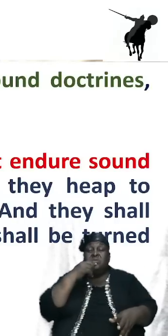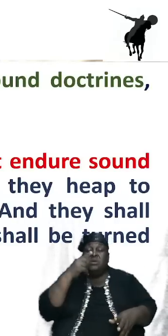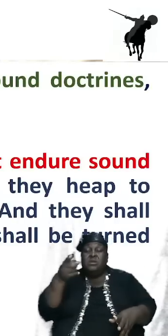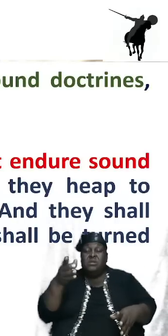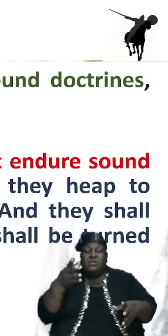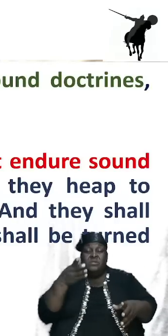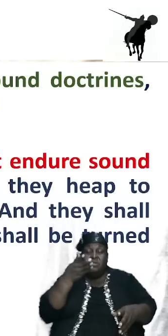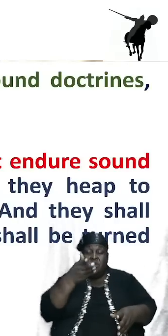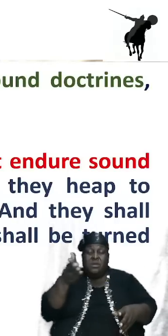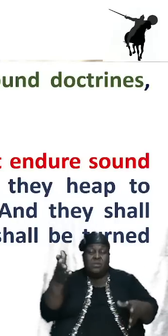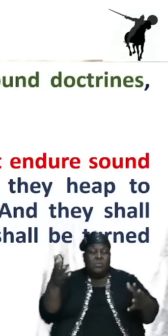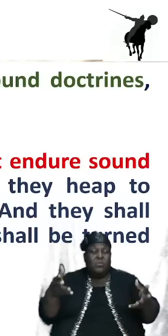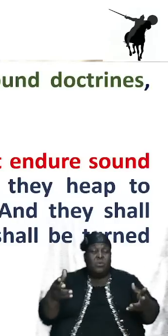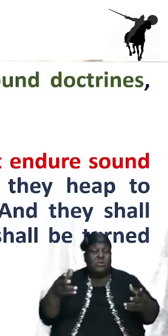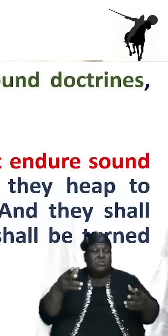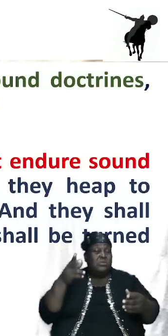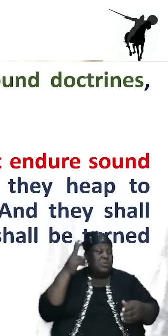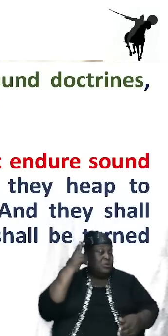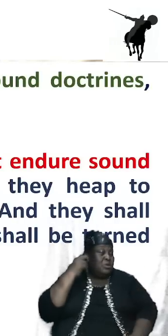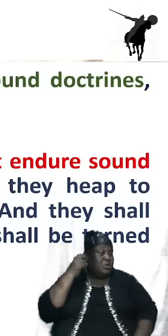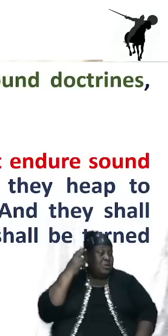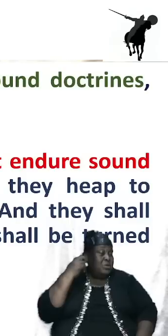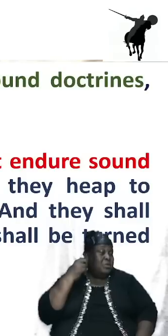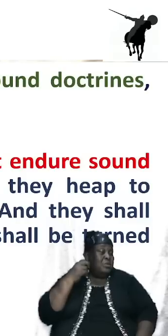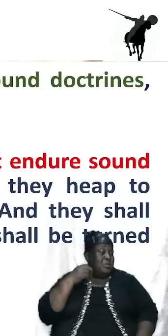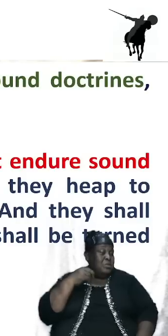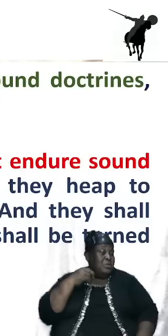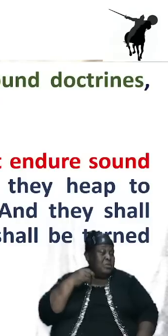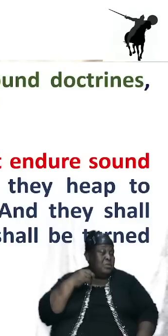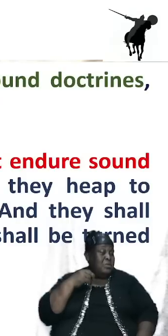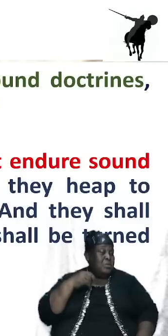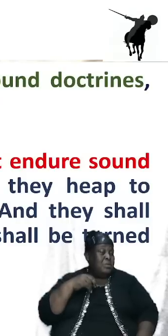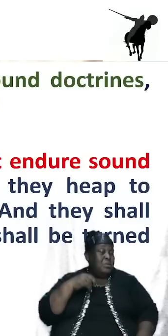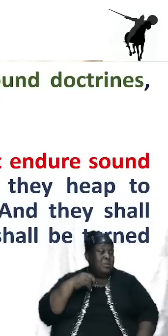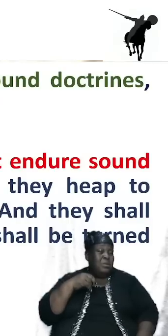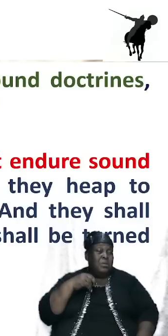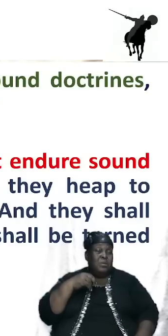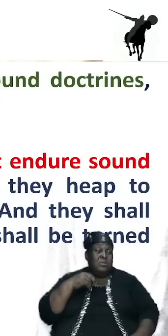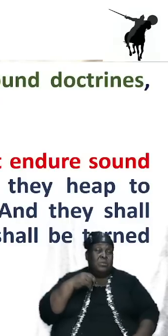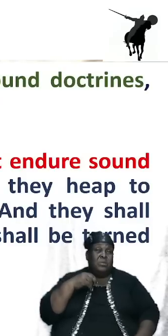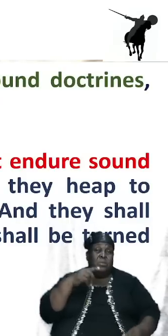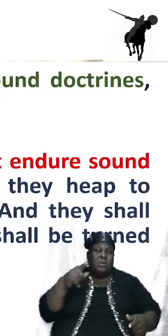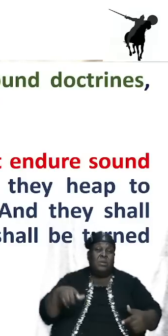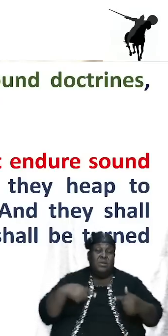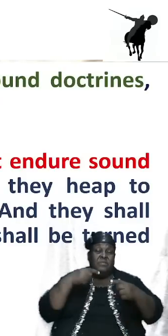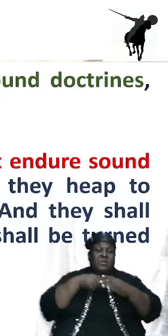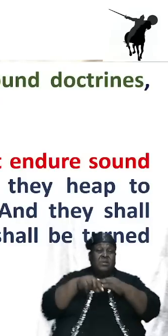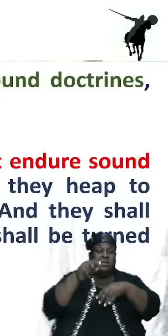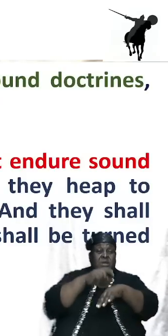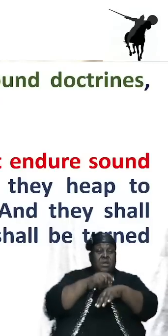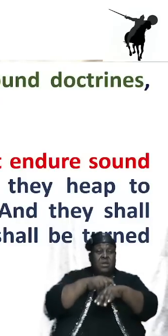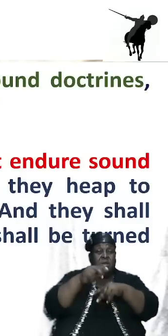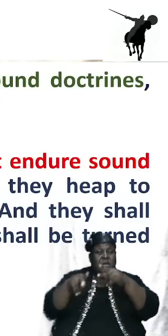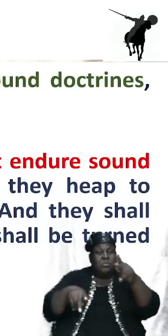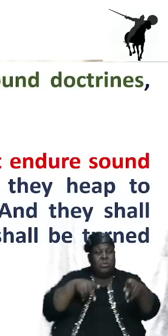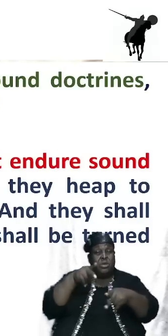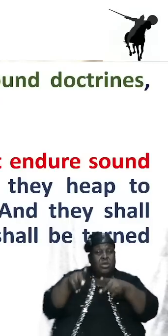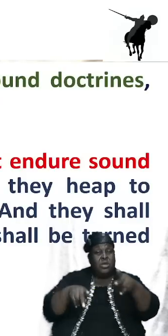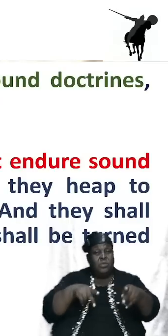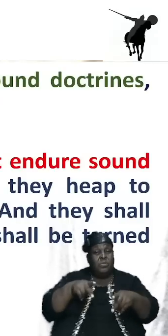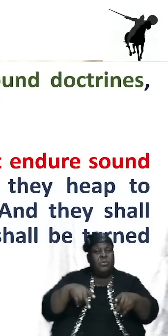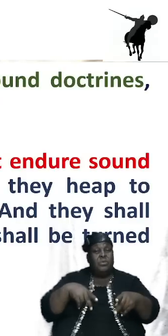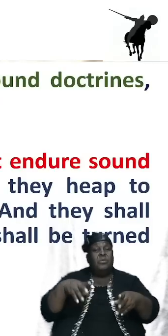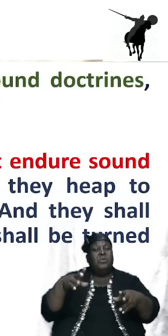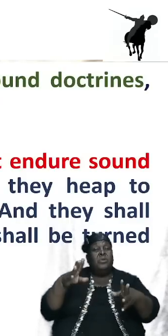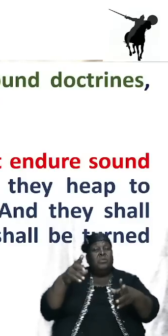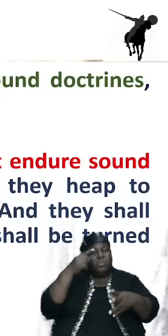than what they need to hear. So we are living in a season where people gravitate towards the motivational